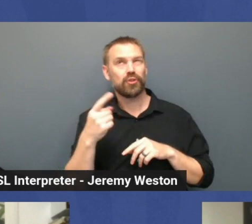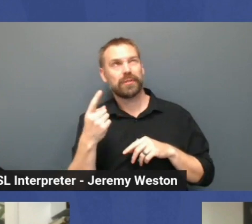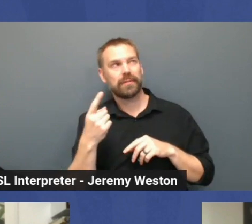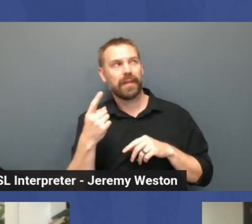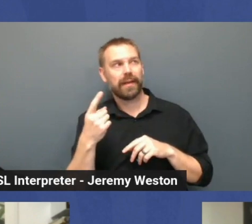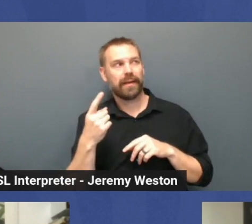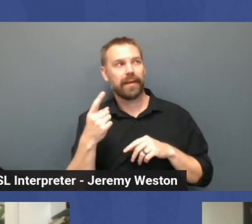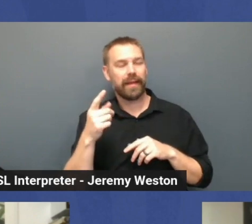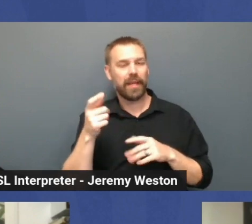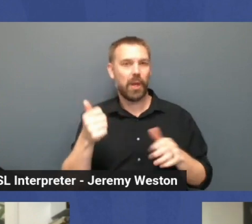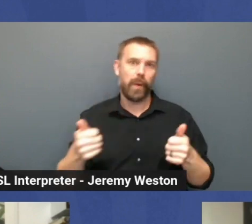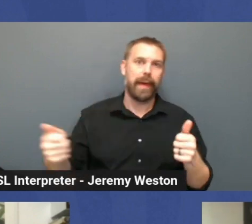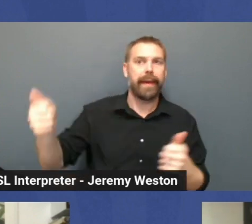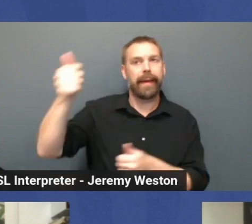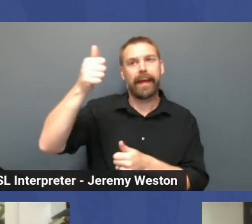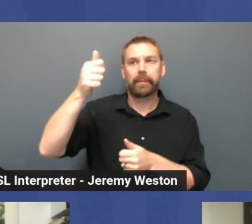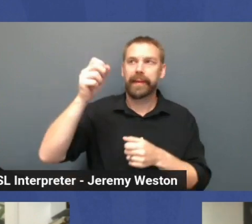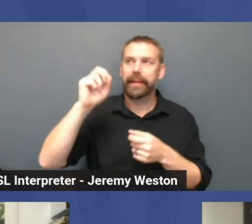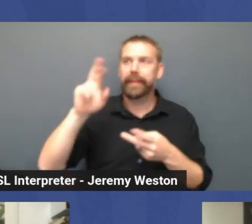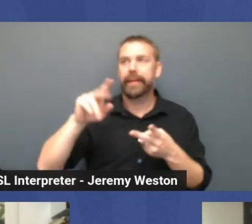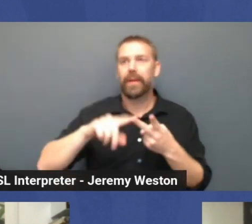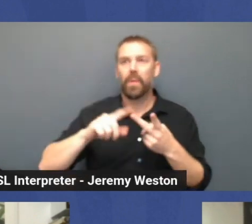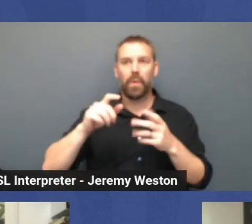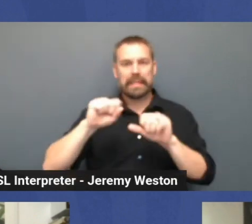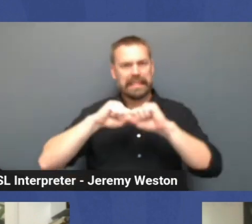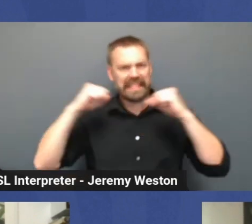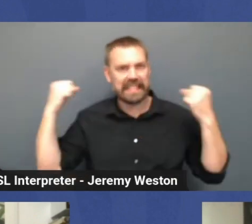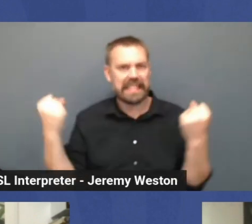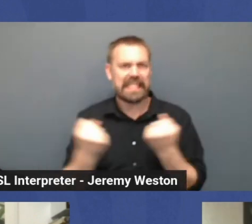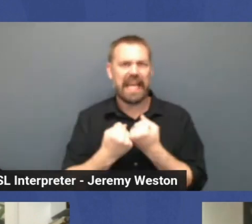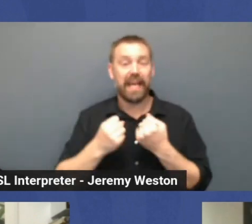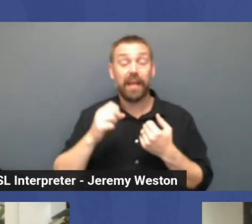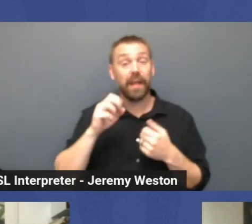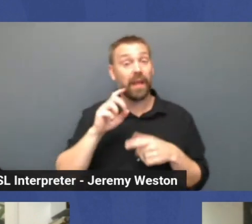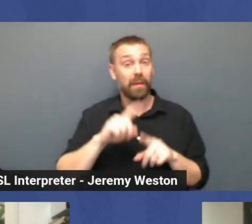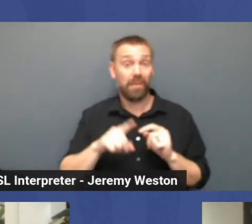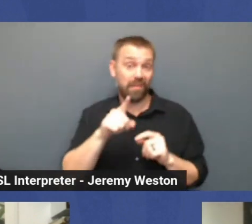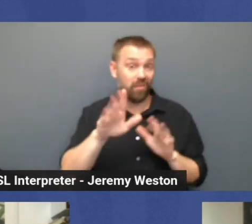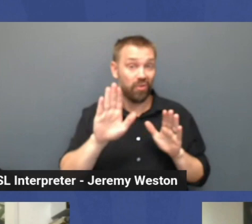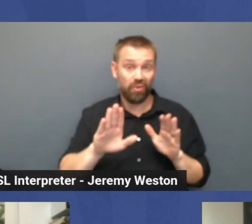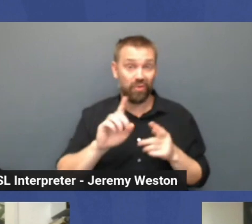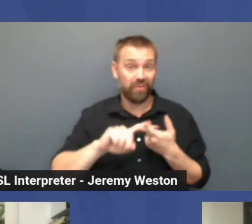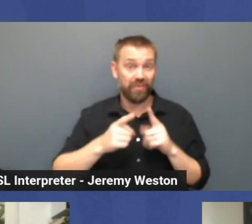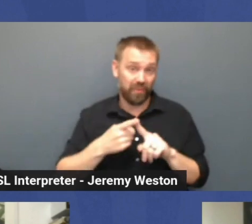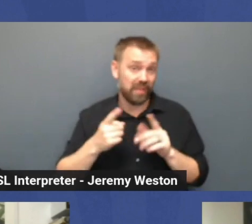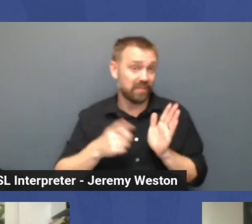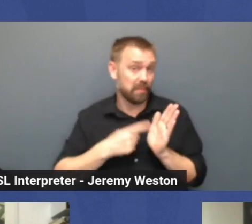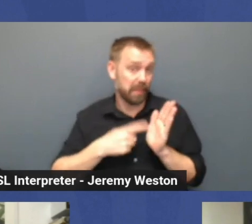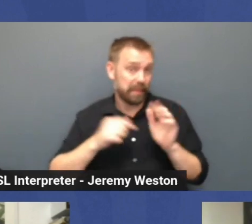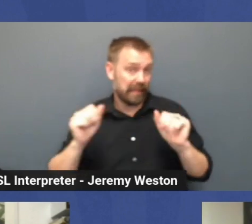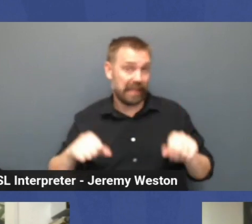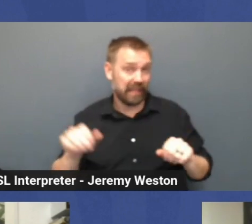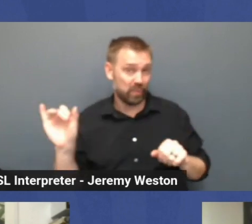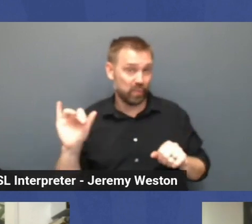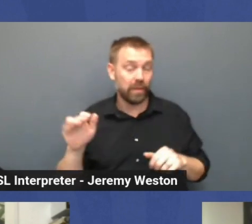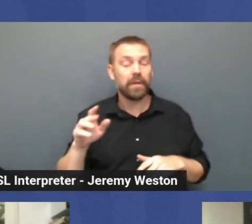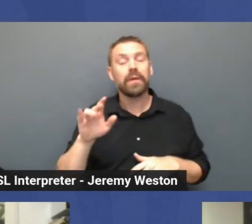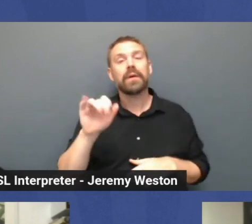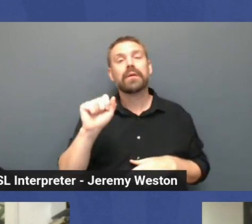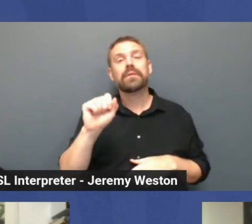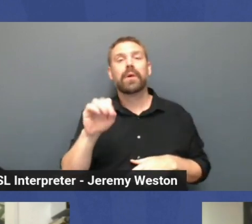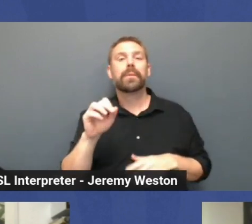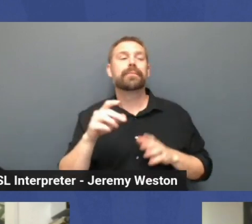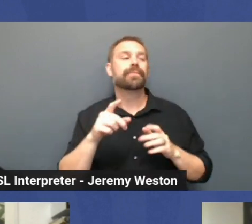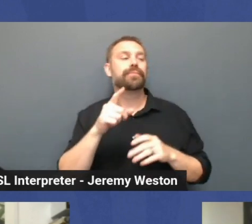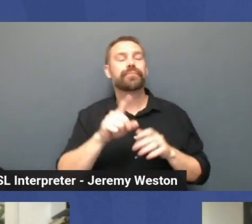by administration, by this big force, by society, but can also be done with your friends. So the first thing I want to say is when you go to a party,